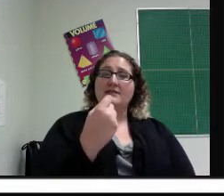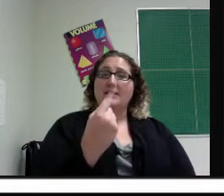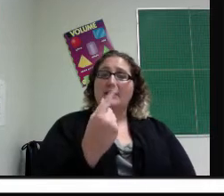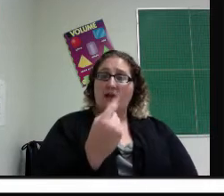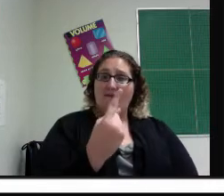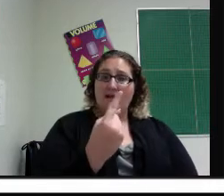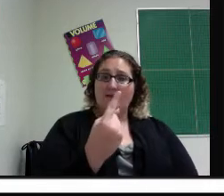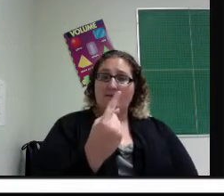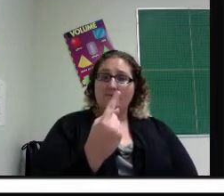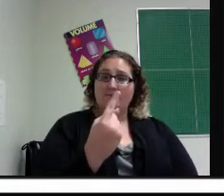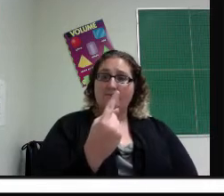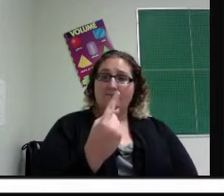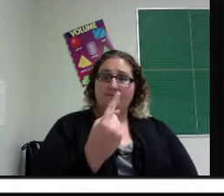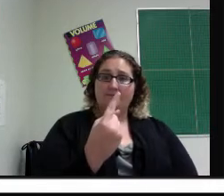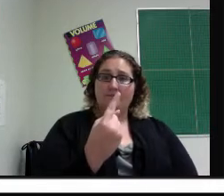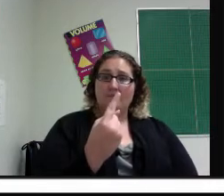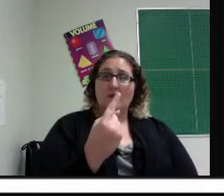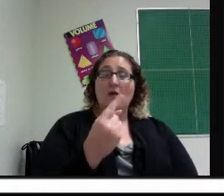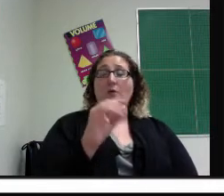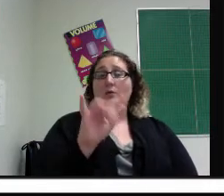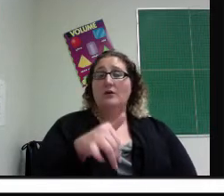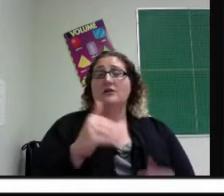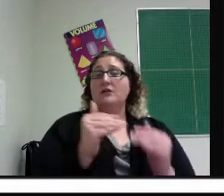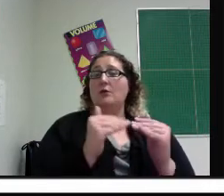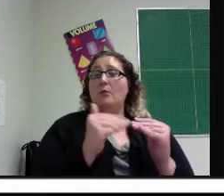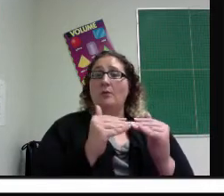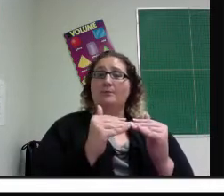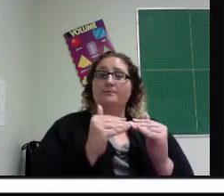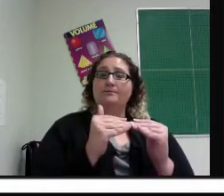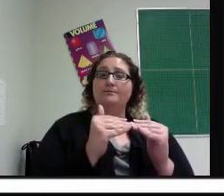11, which is going to give me